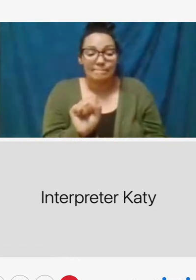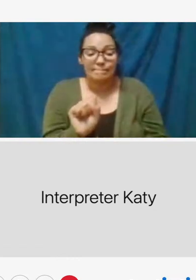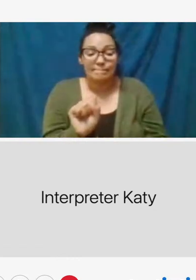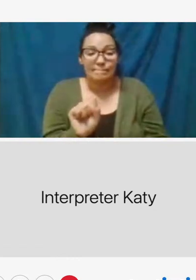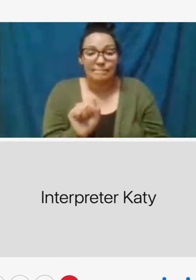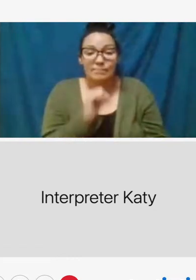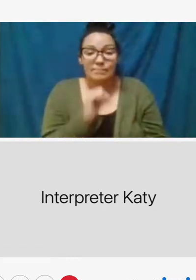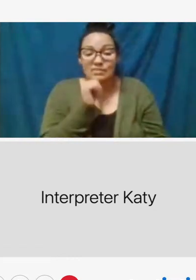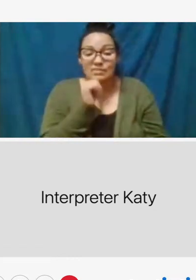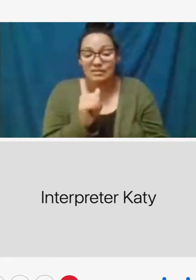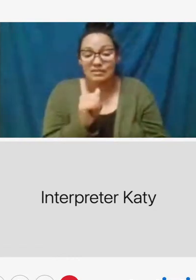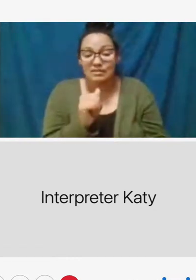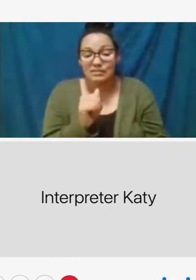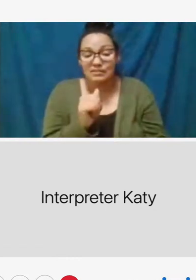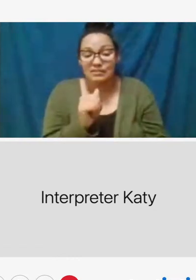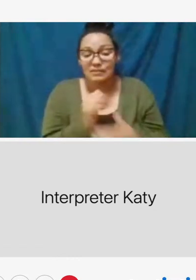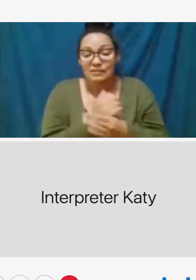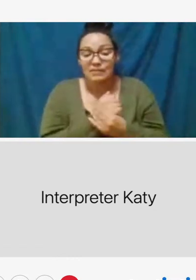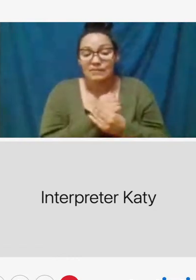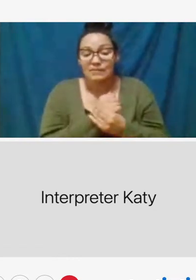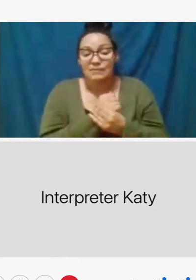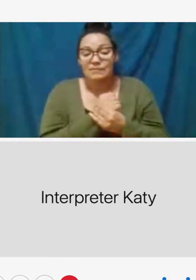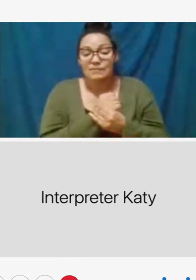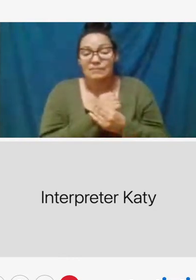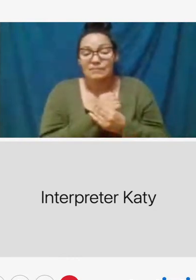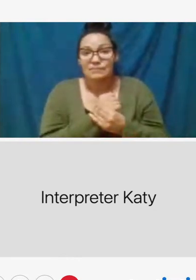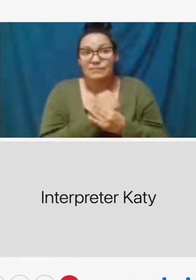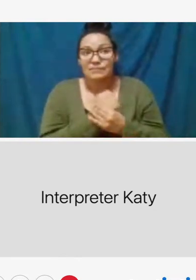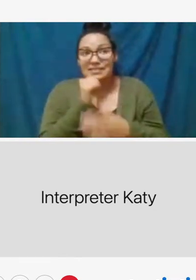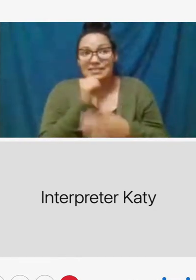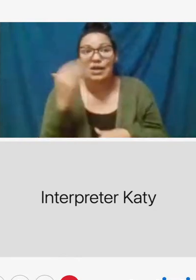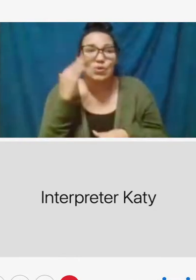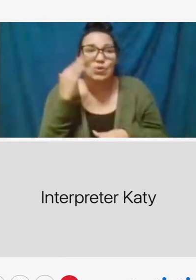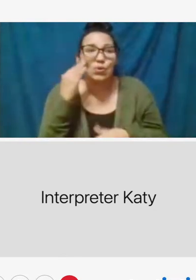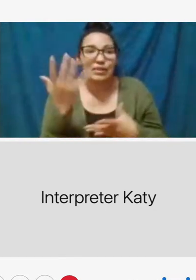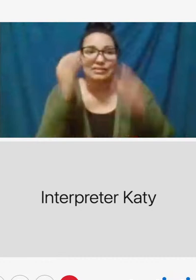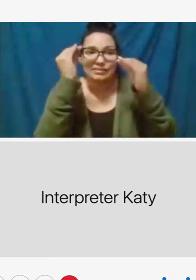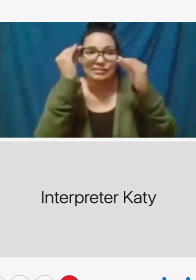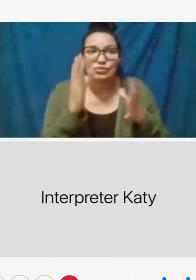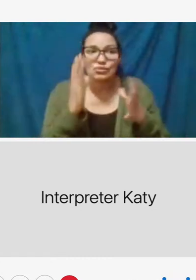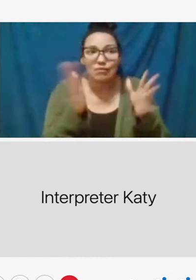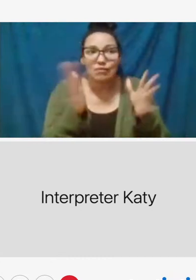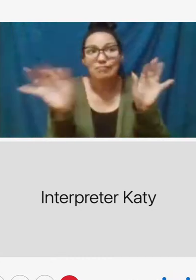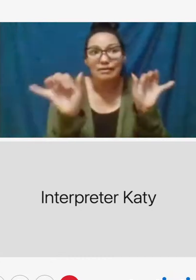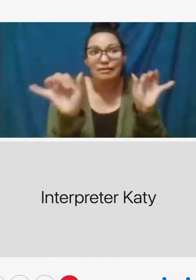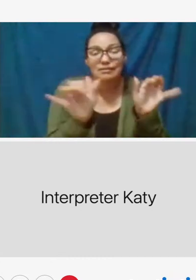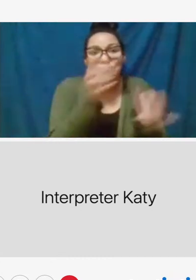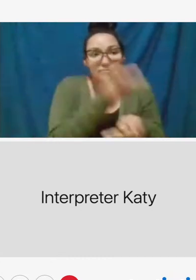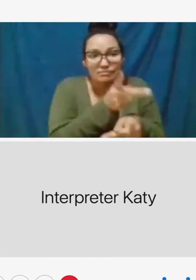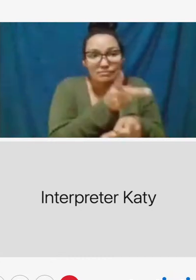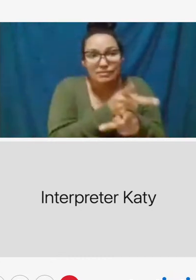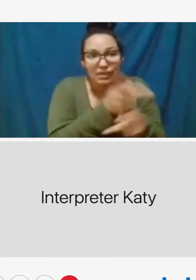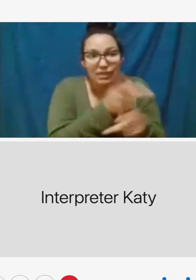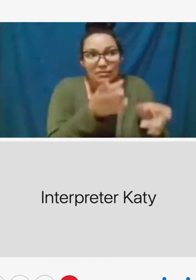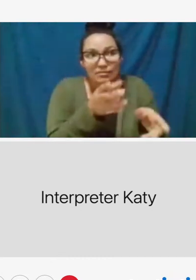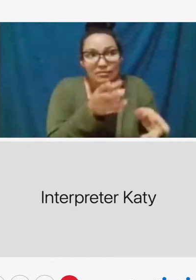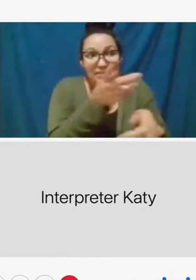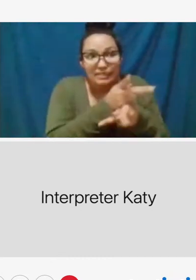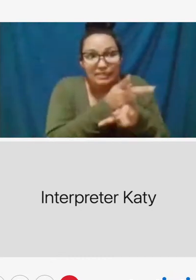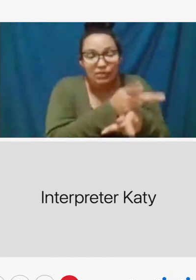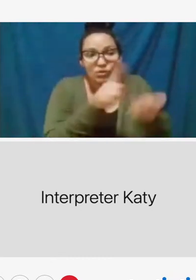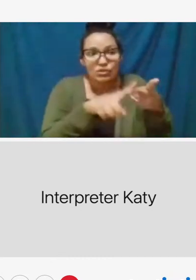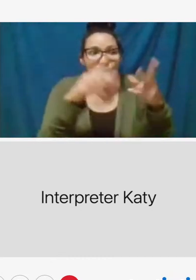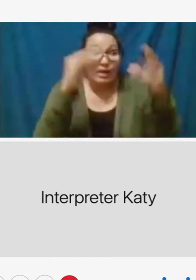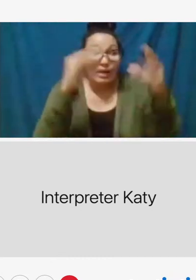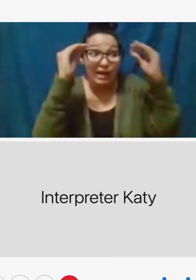known that teachers are caretakers they're Educators they're